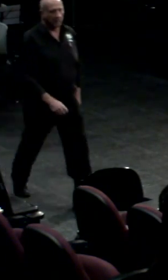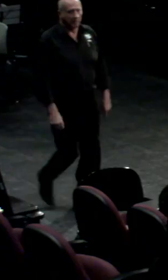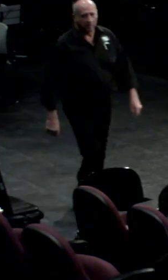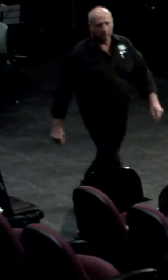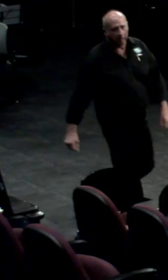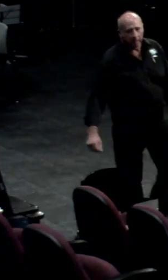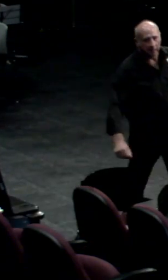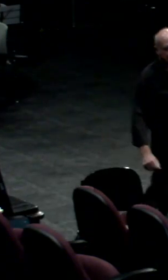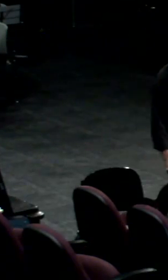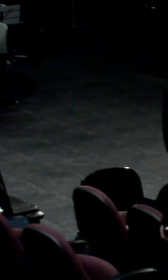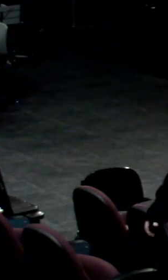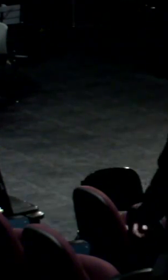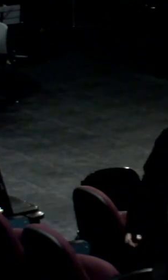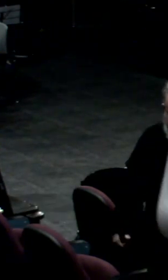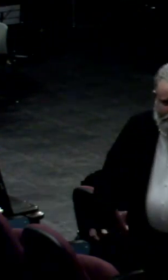Happy Sabbath.